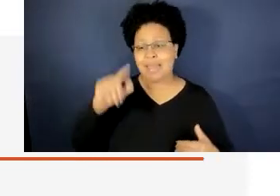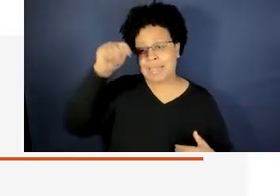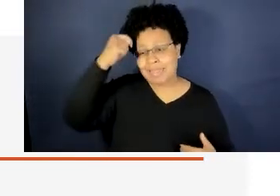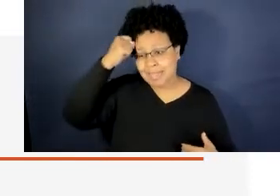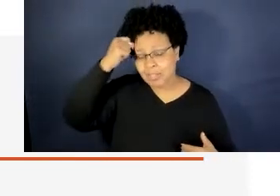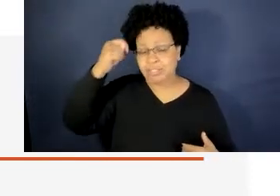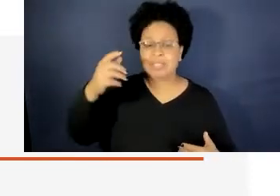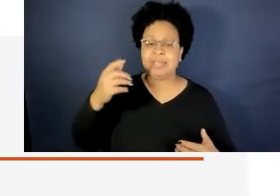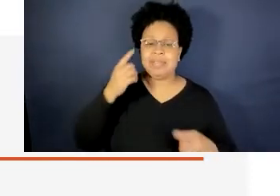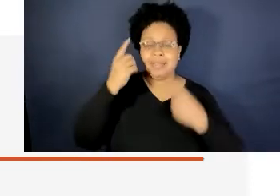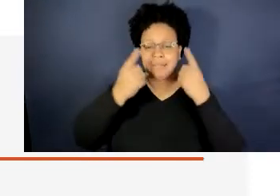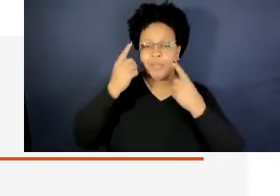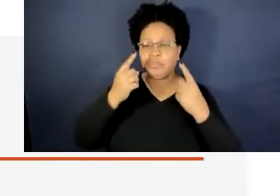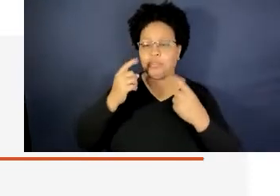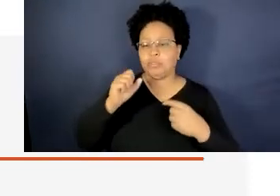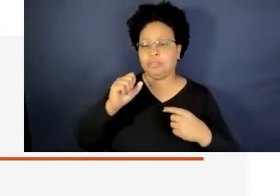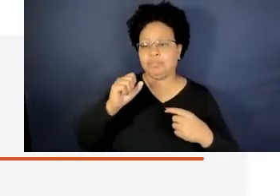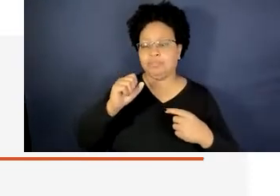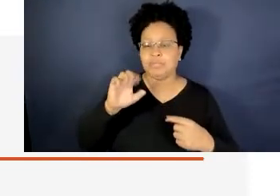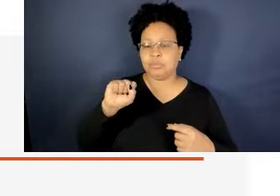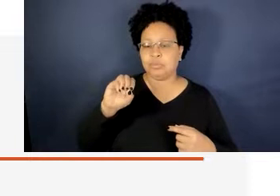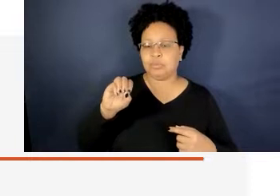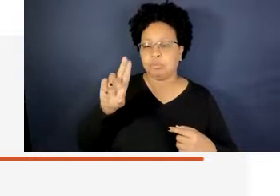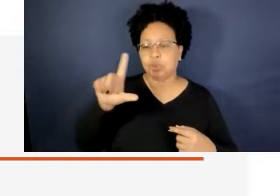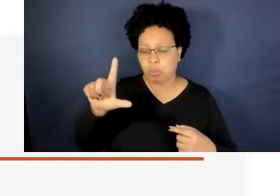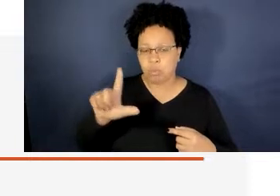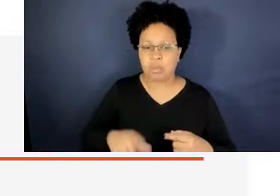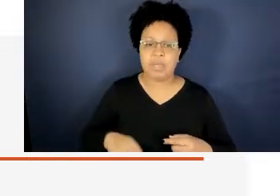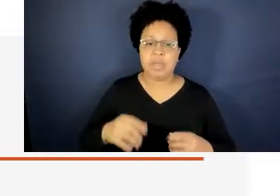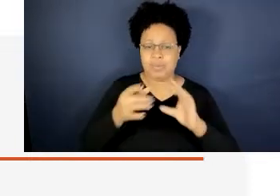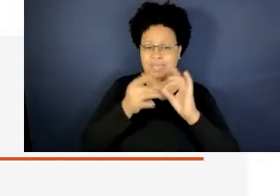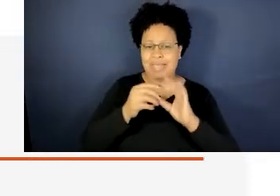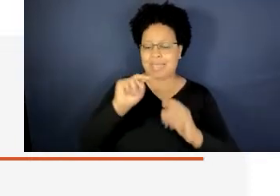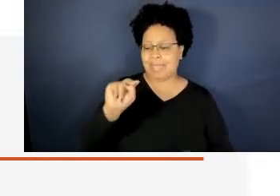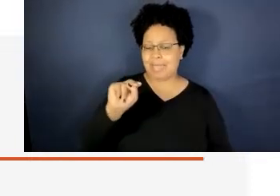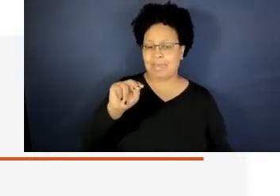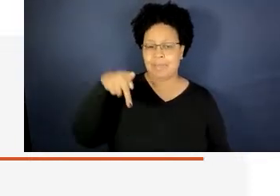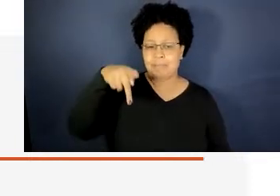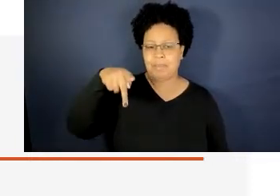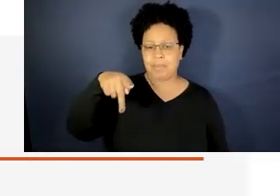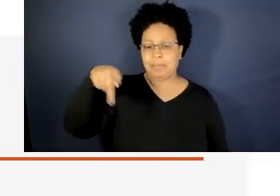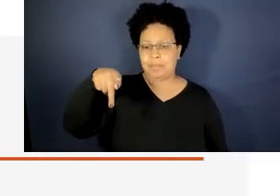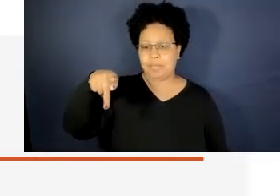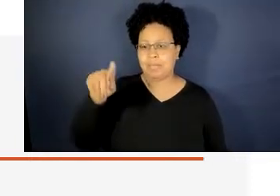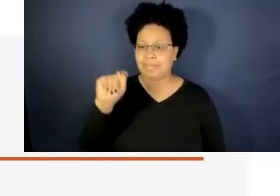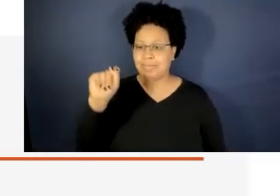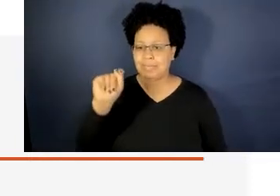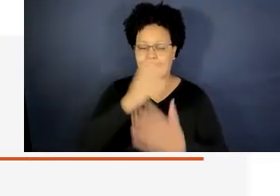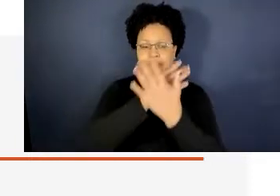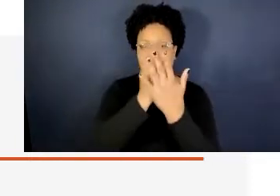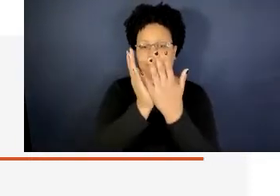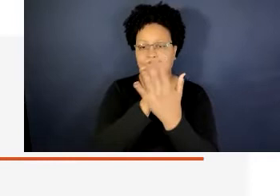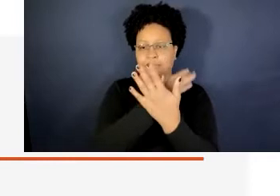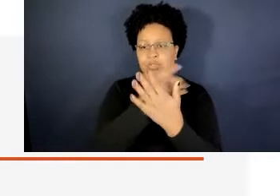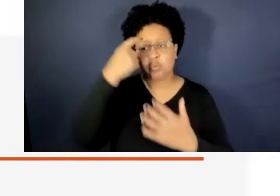the NPPT spectrum, and that will also be in our book, the Black Trauma book. What we'll talk about is trauma